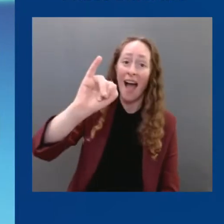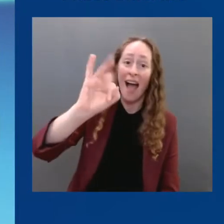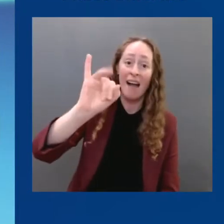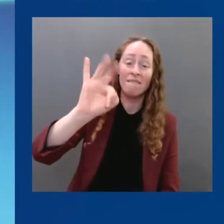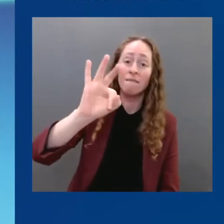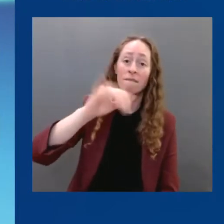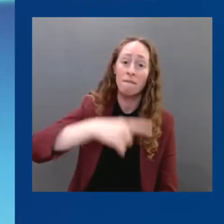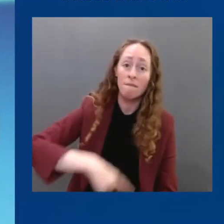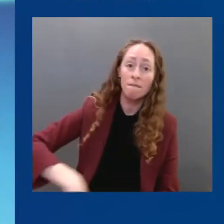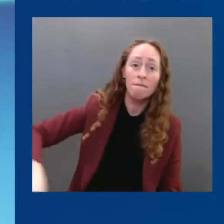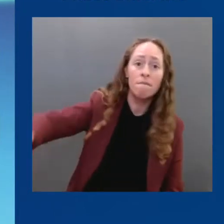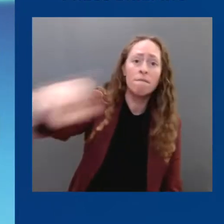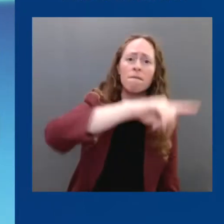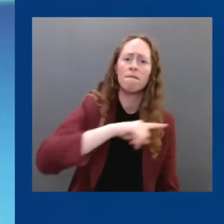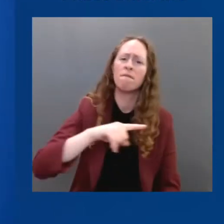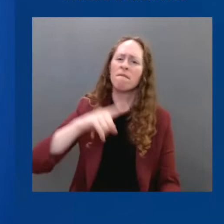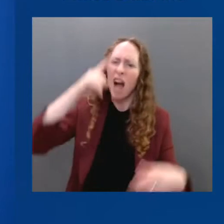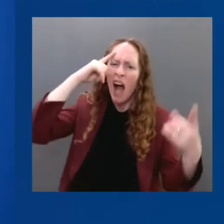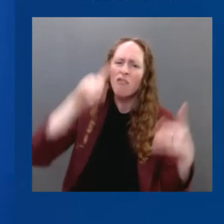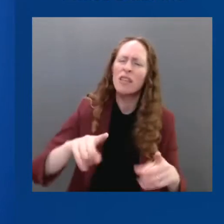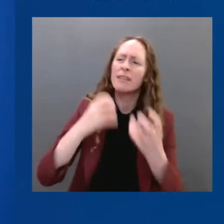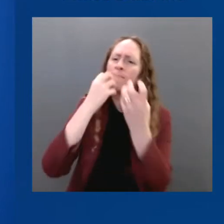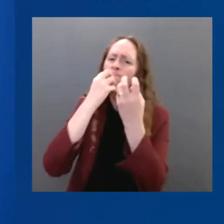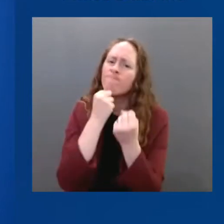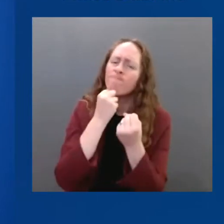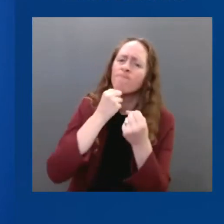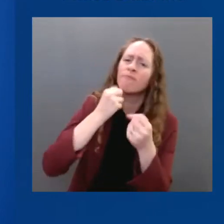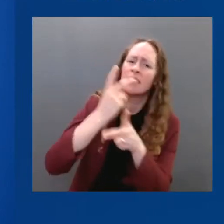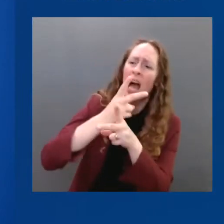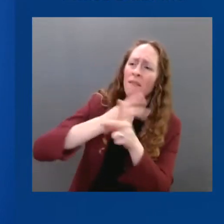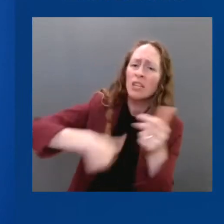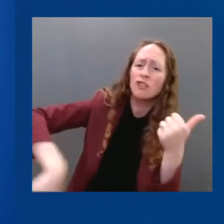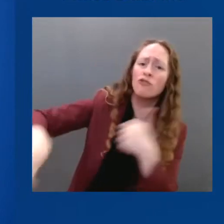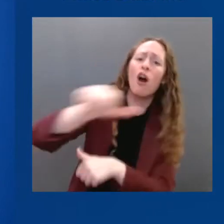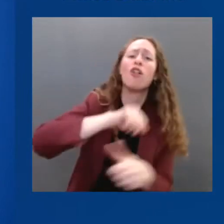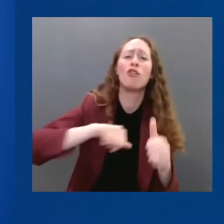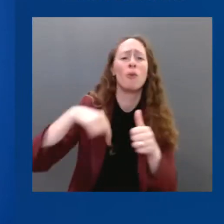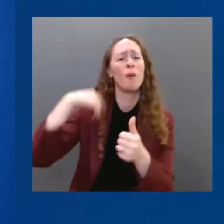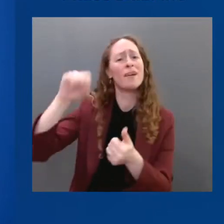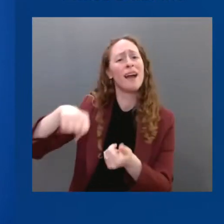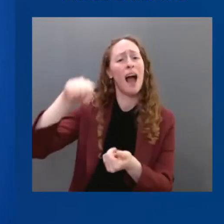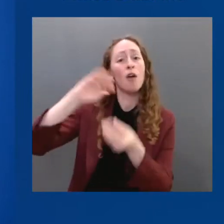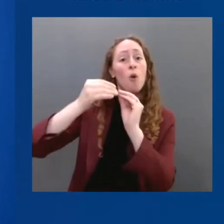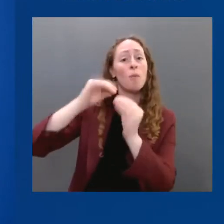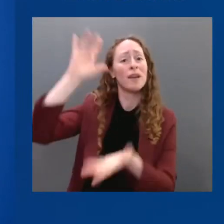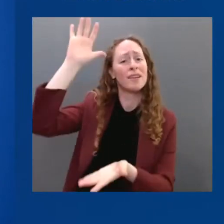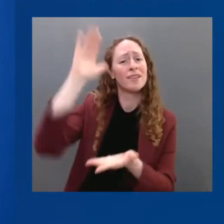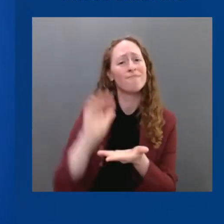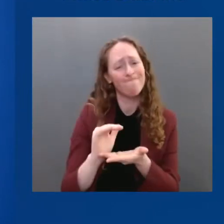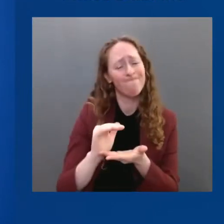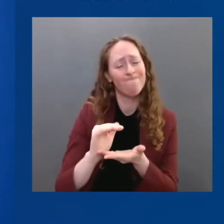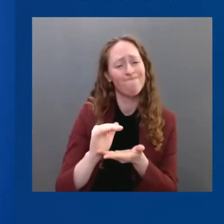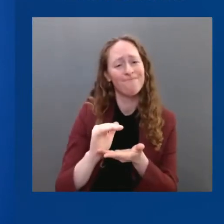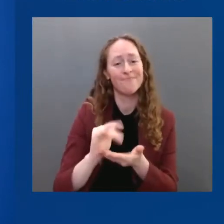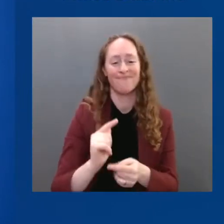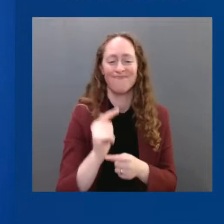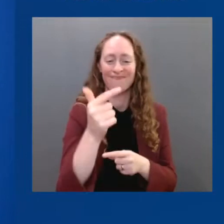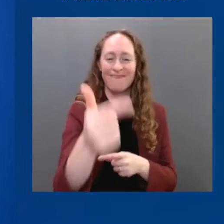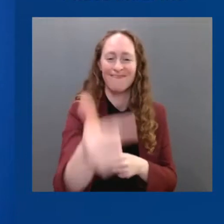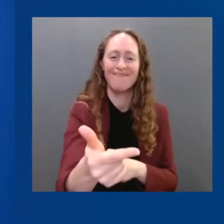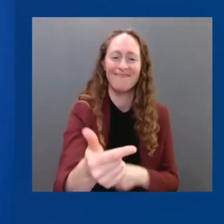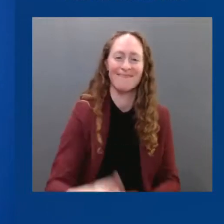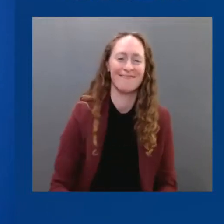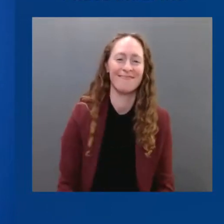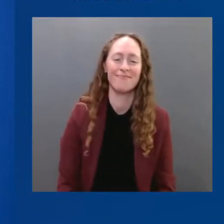turn it over to Dr. Walensky. Rochelle? Thank you, Dr. John. Good morning, everyone. It's great to be back again with you today. As always, I'm going to start